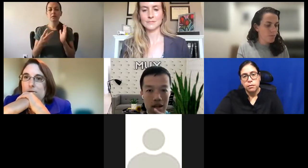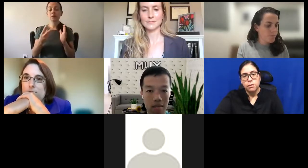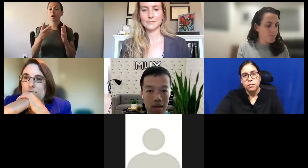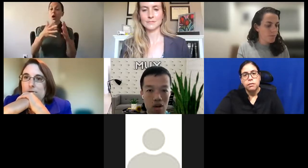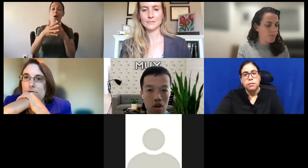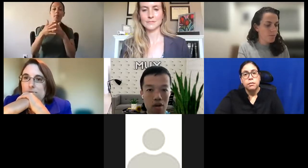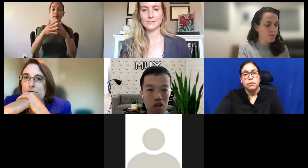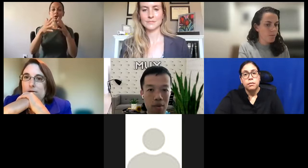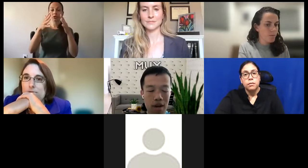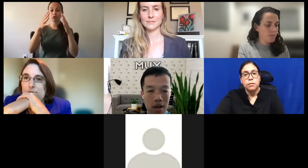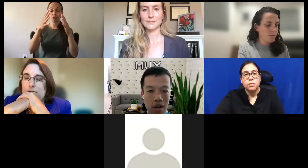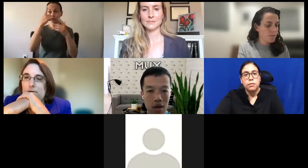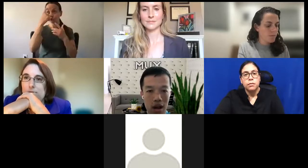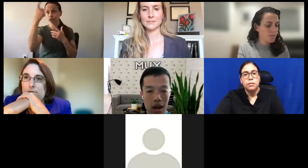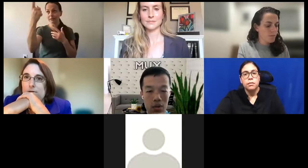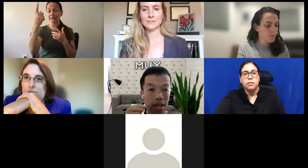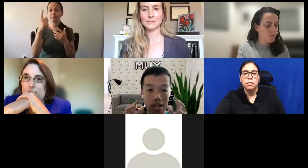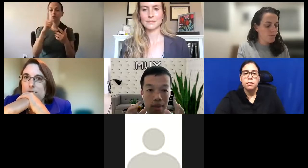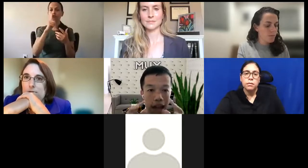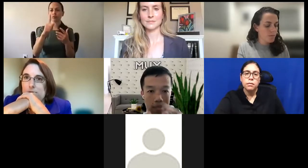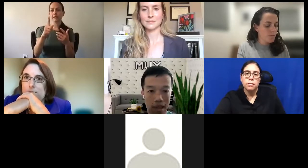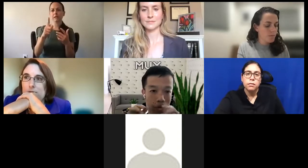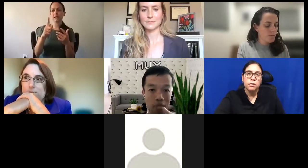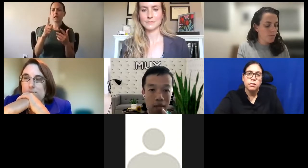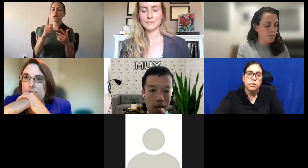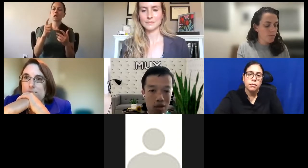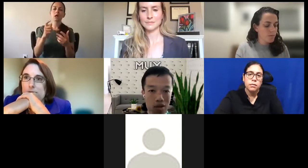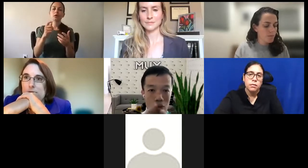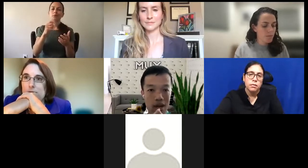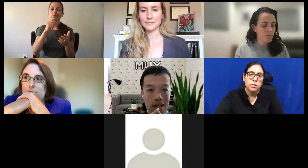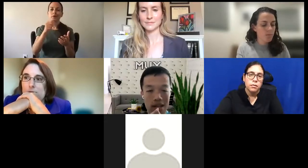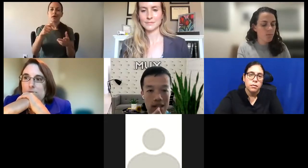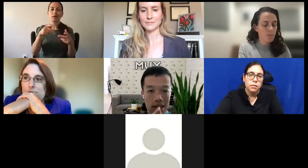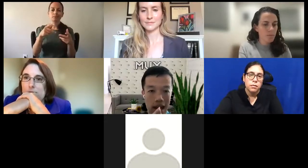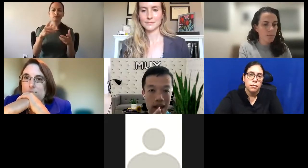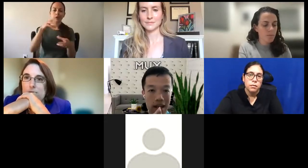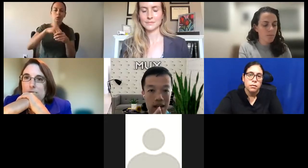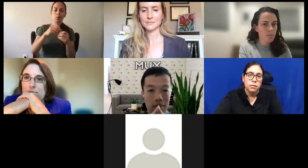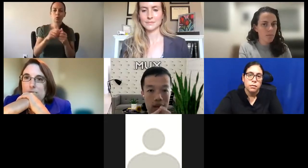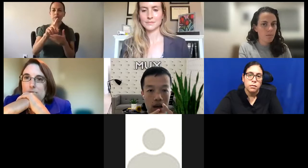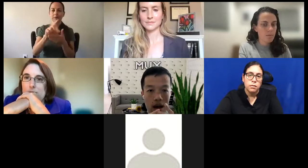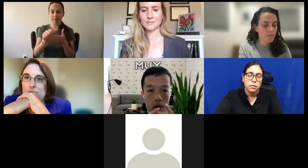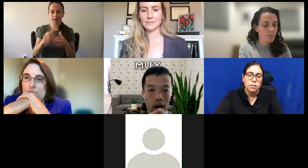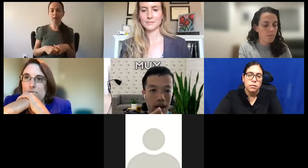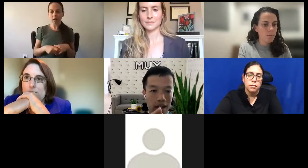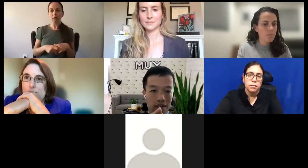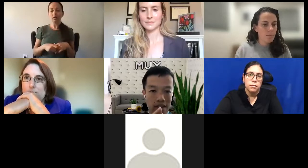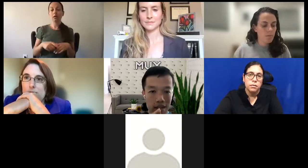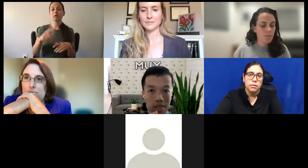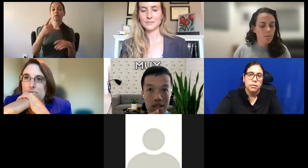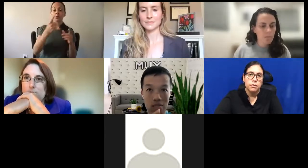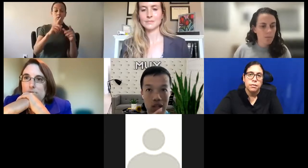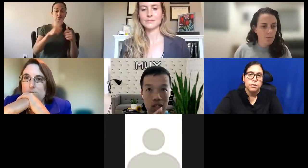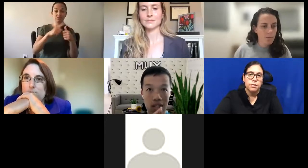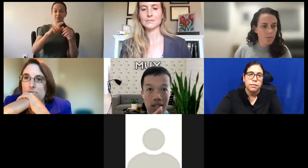as it relates to disability homeownership really is impacted by like three main pillars. One, society, what kind